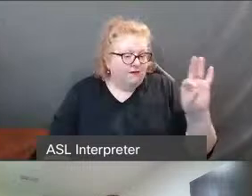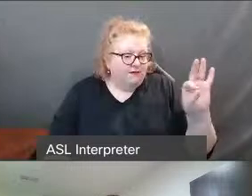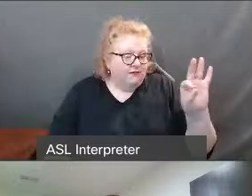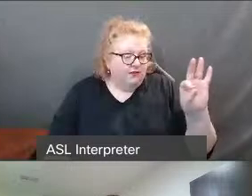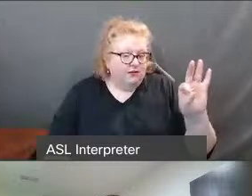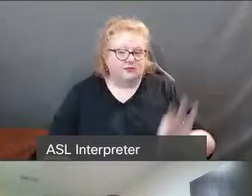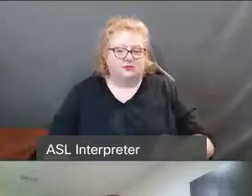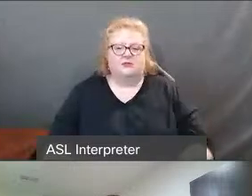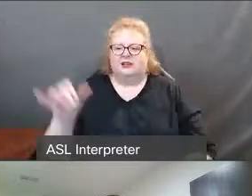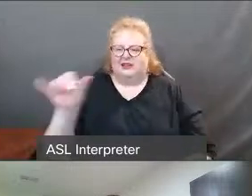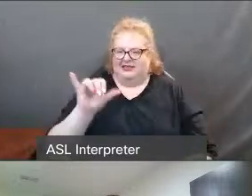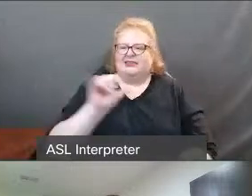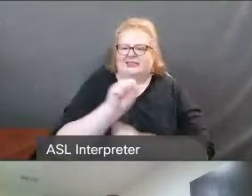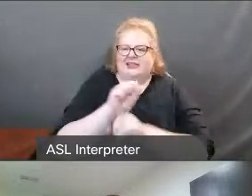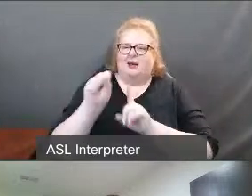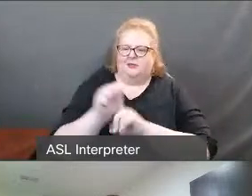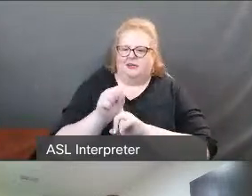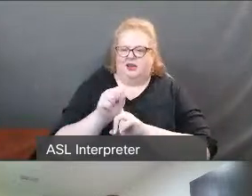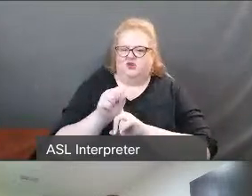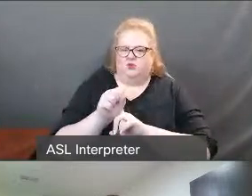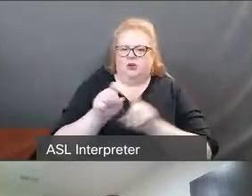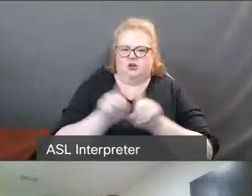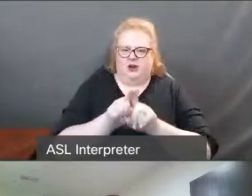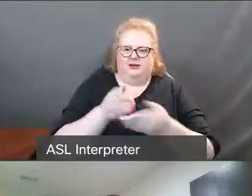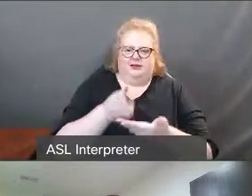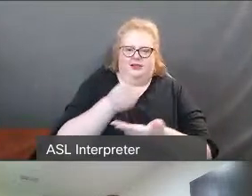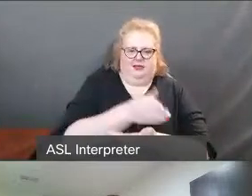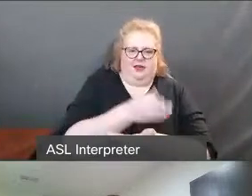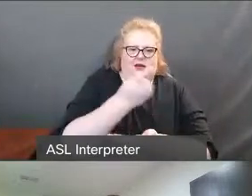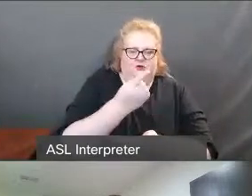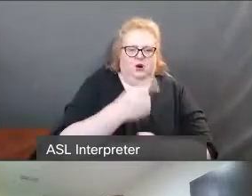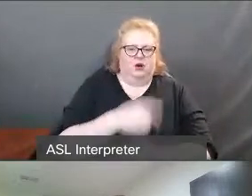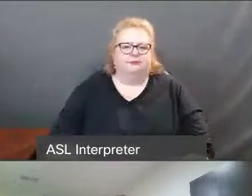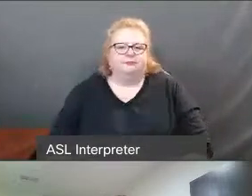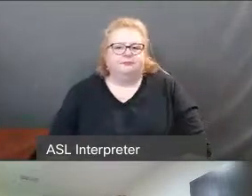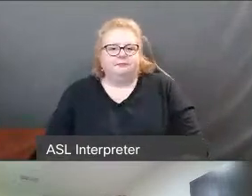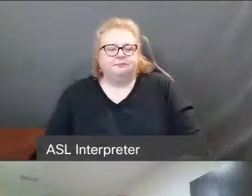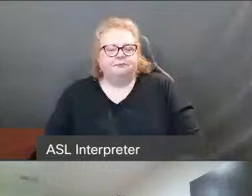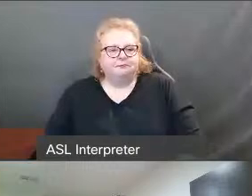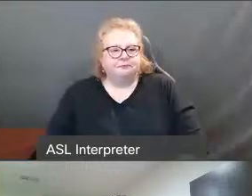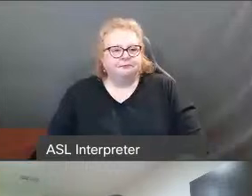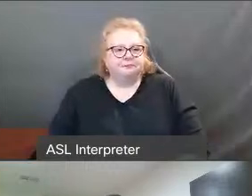Mr. Chairman, we have the same situation as last time. Dear.